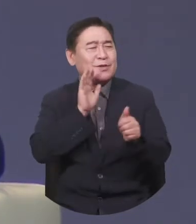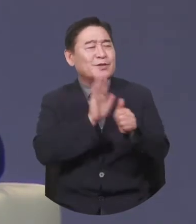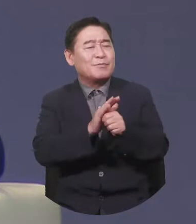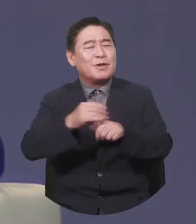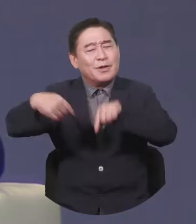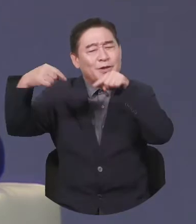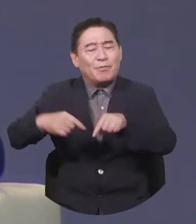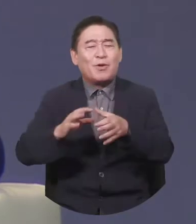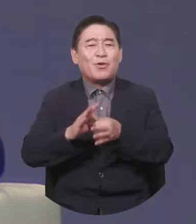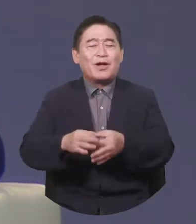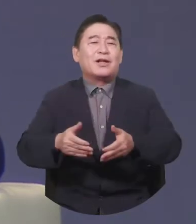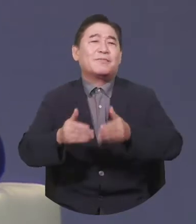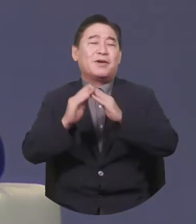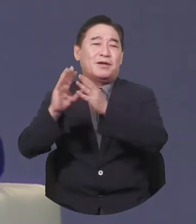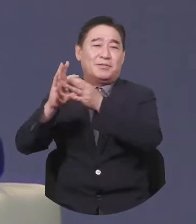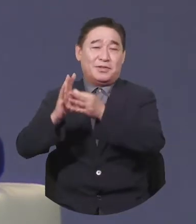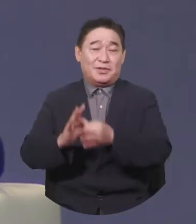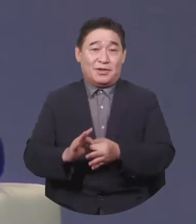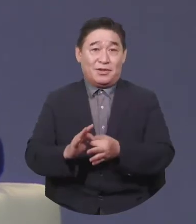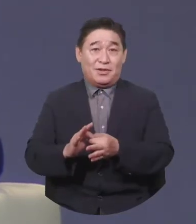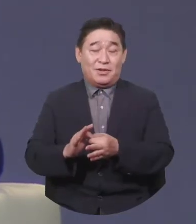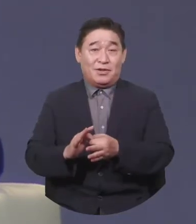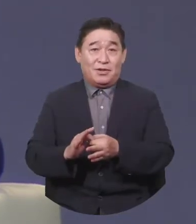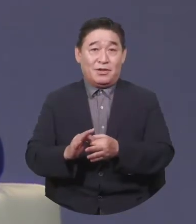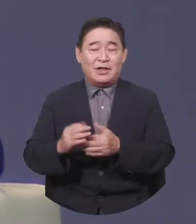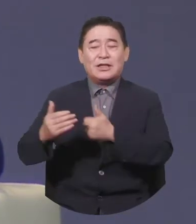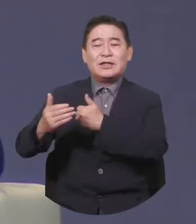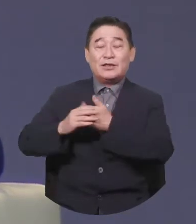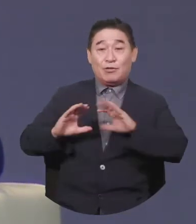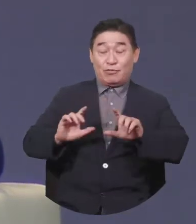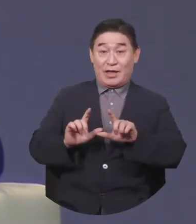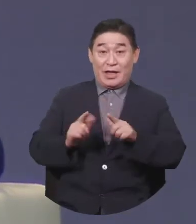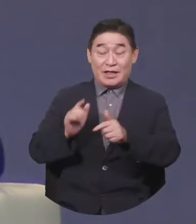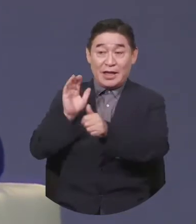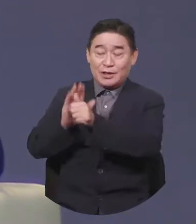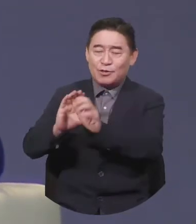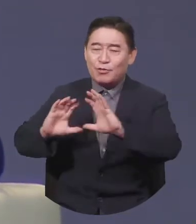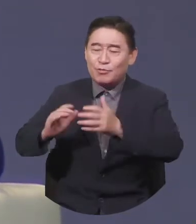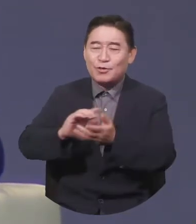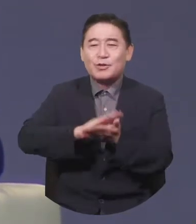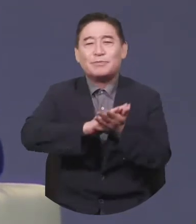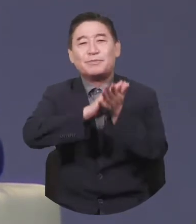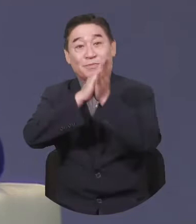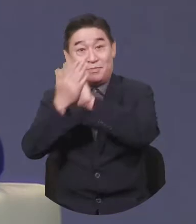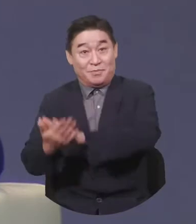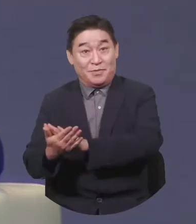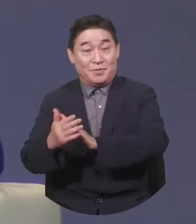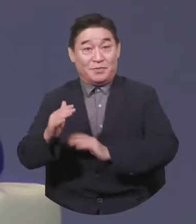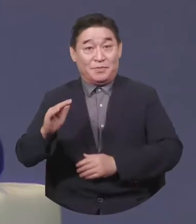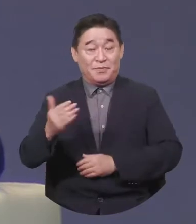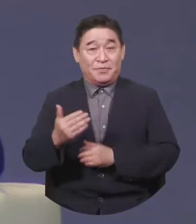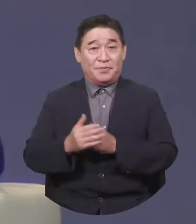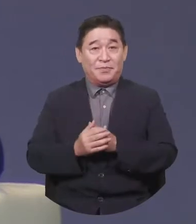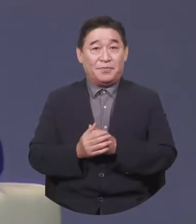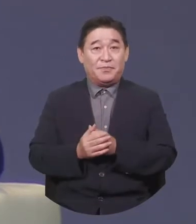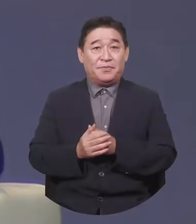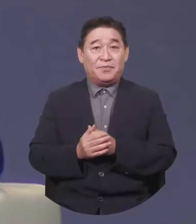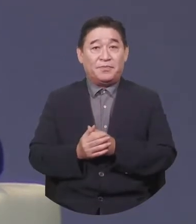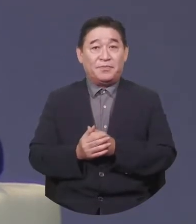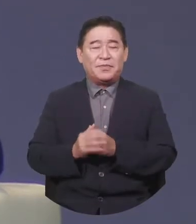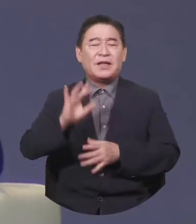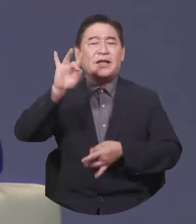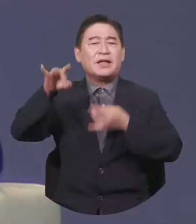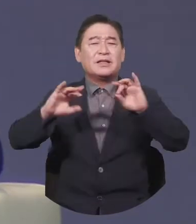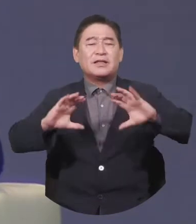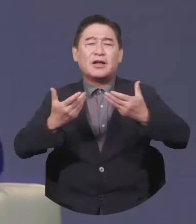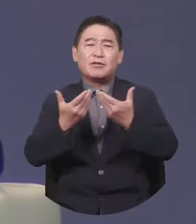were the recipient, we also provide the counterpart contribution because Thailand in the past, we are the focal point